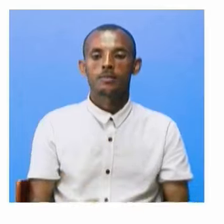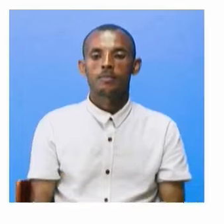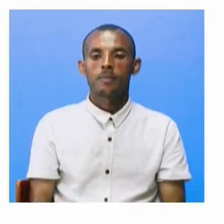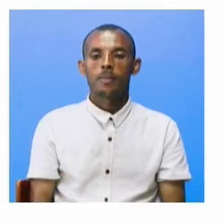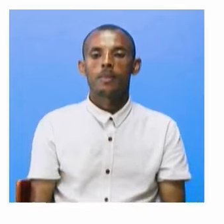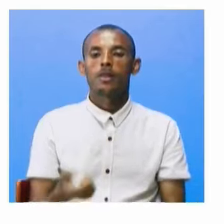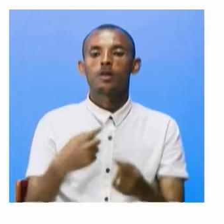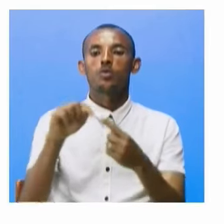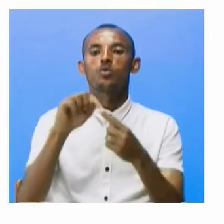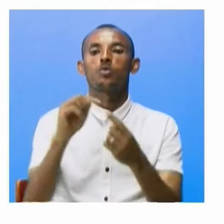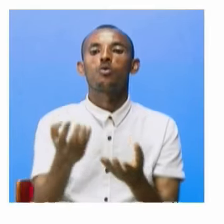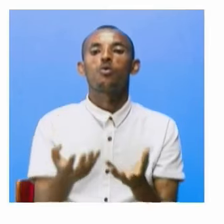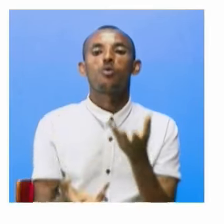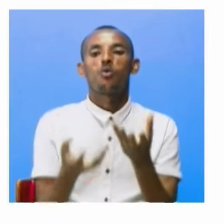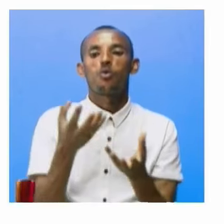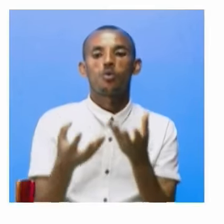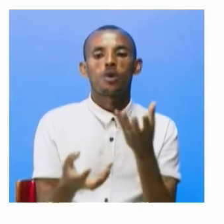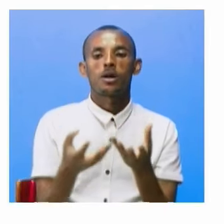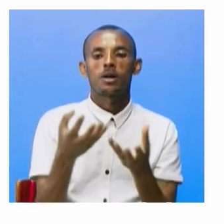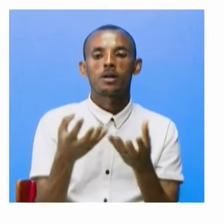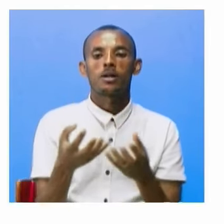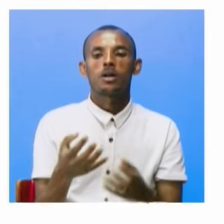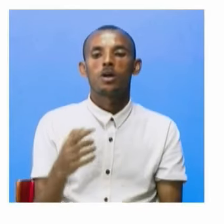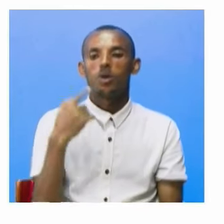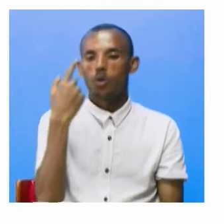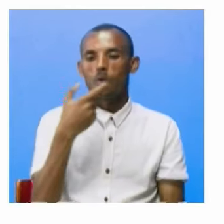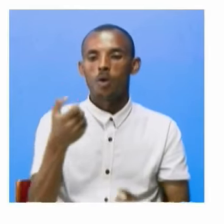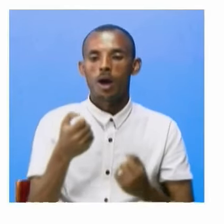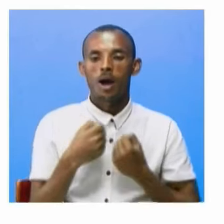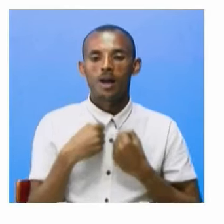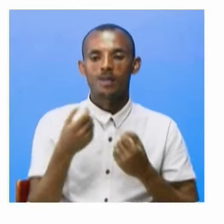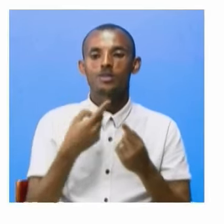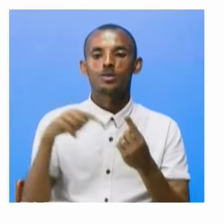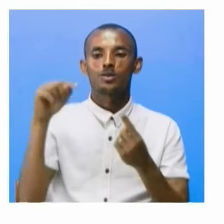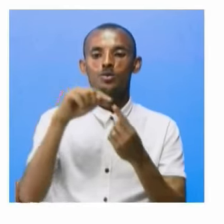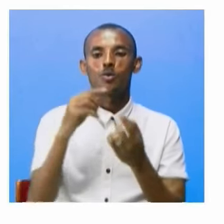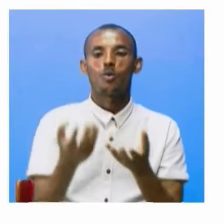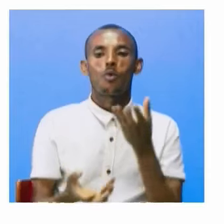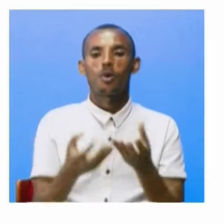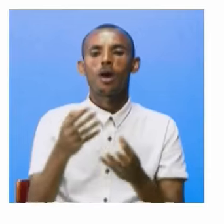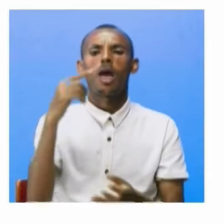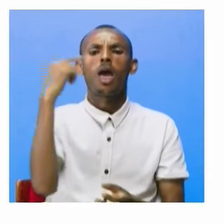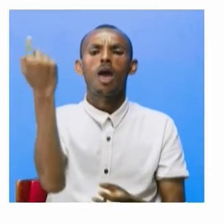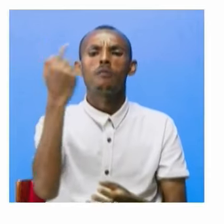to cook? Who has to cook every day?